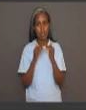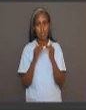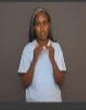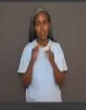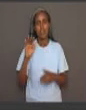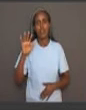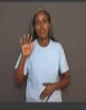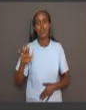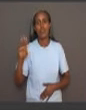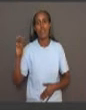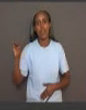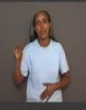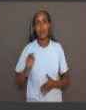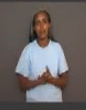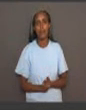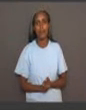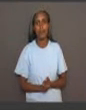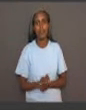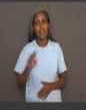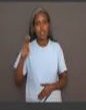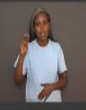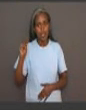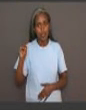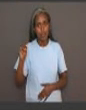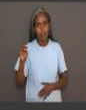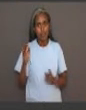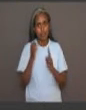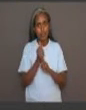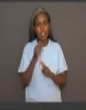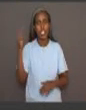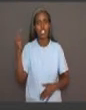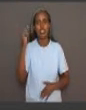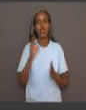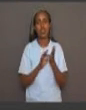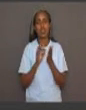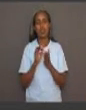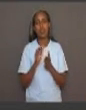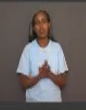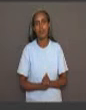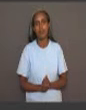equals 5m, m being a natural number.